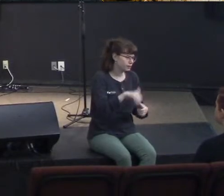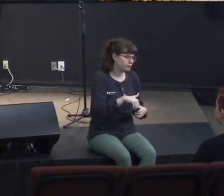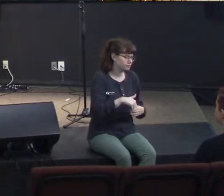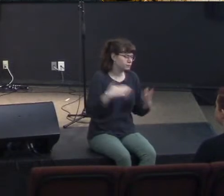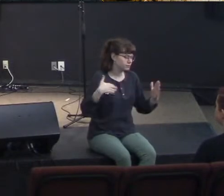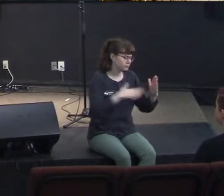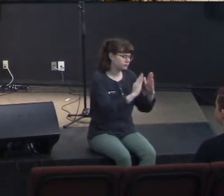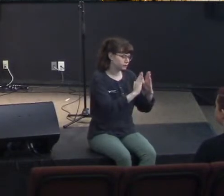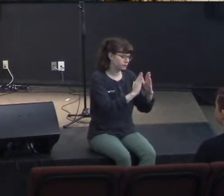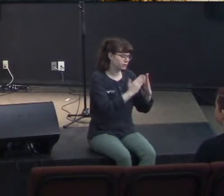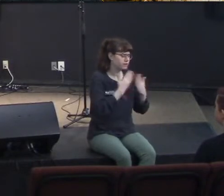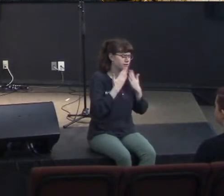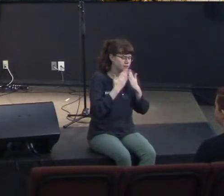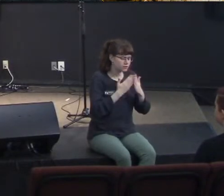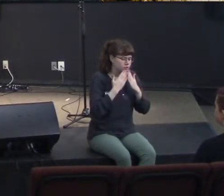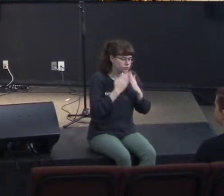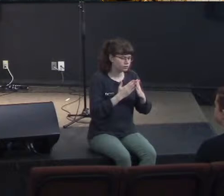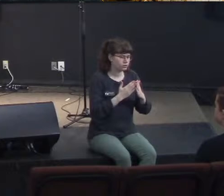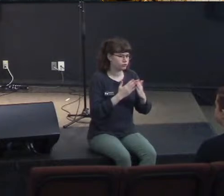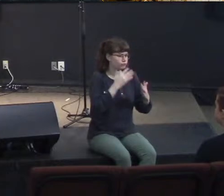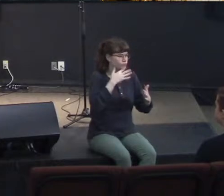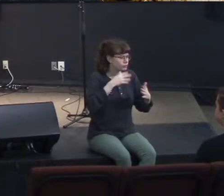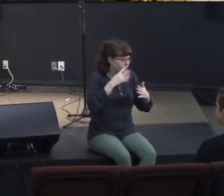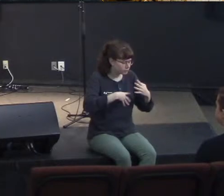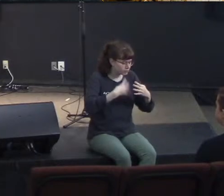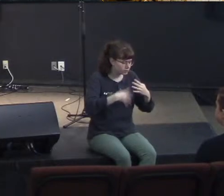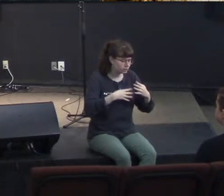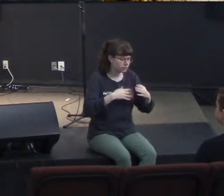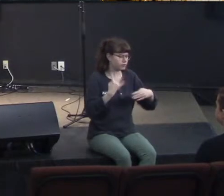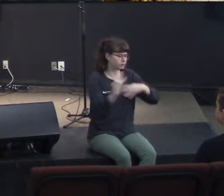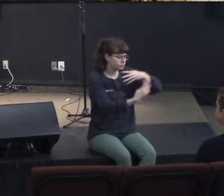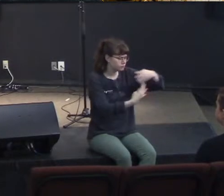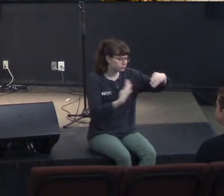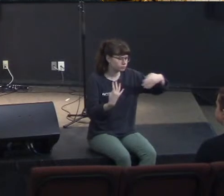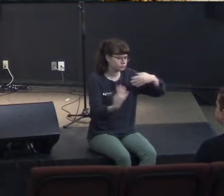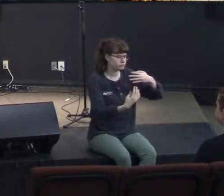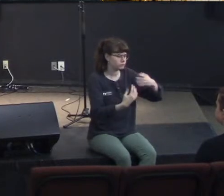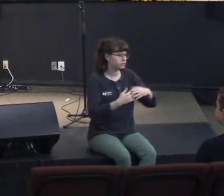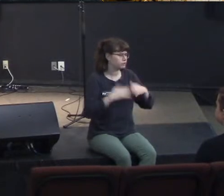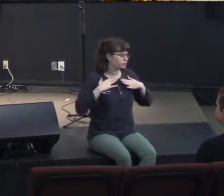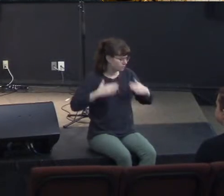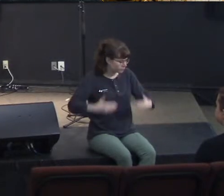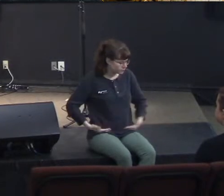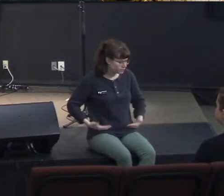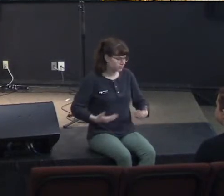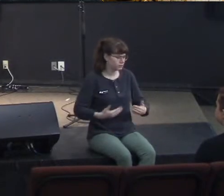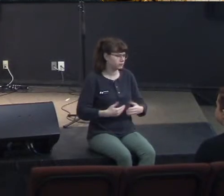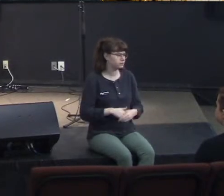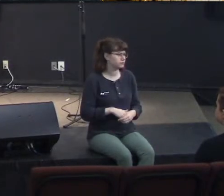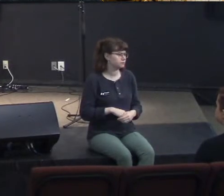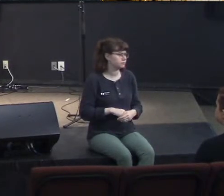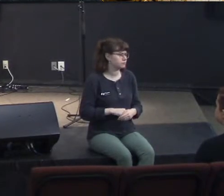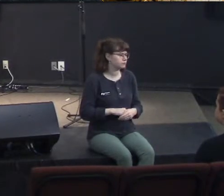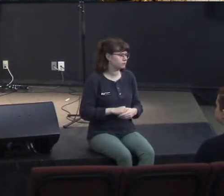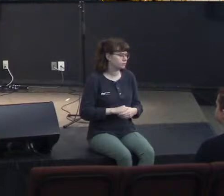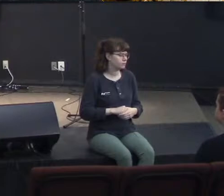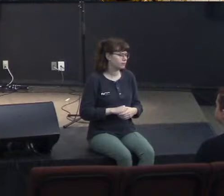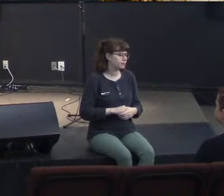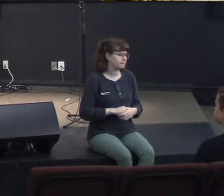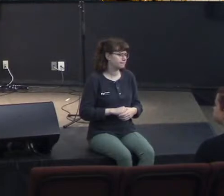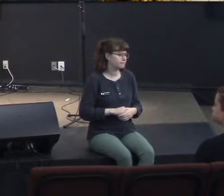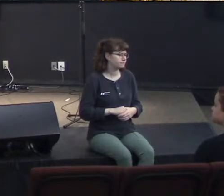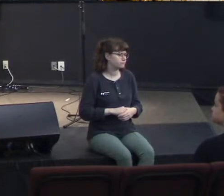Thank you for your blood, Jesus. Thank you for your body that you gave us as we partake in that now. And help us